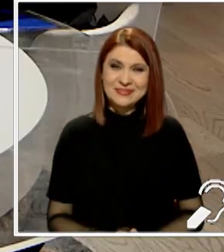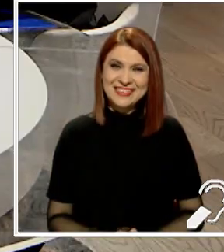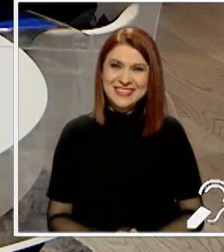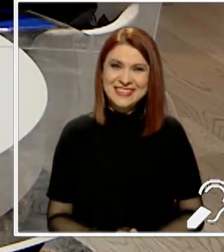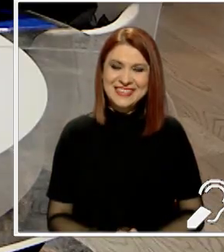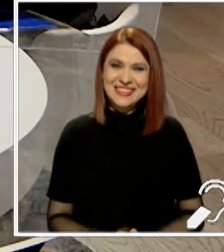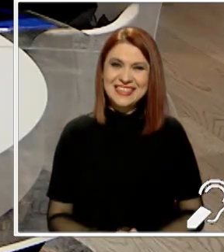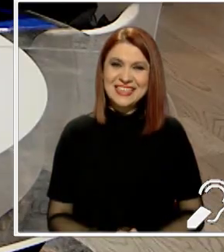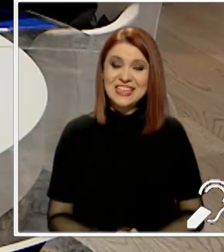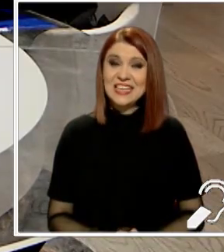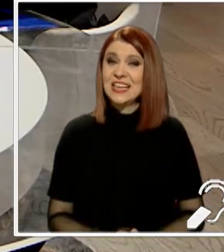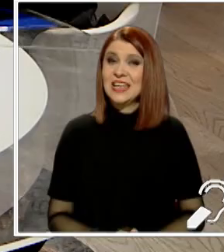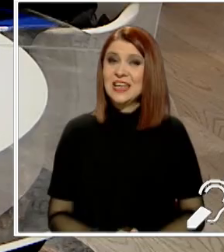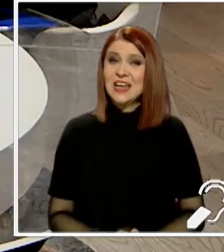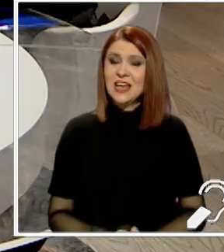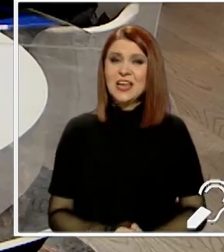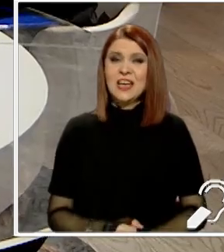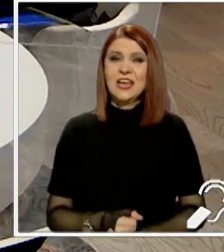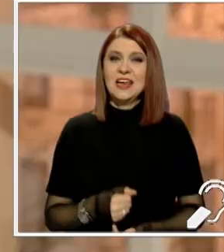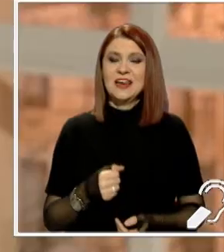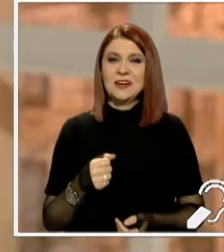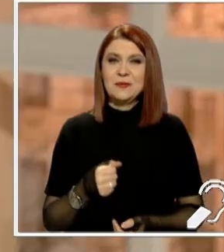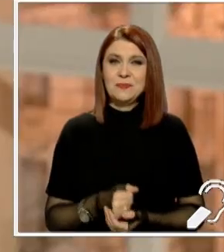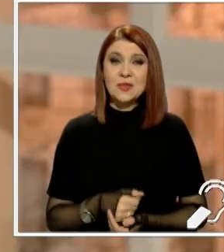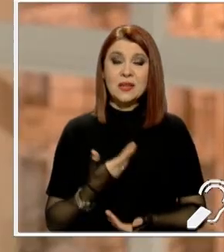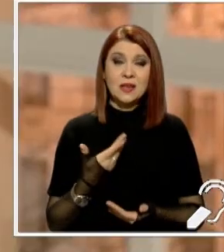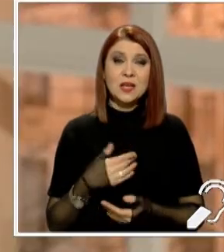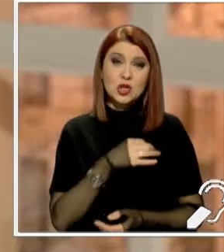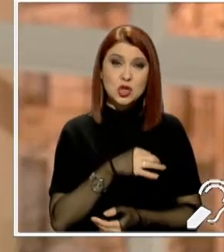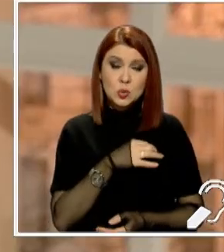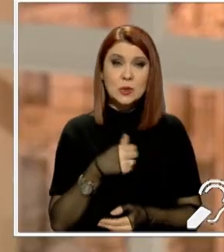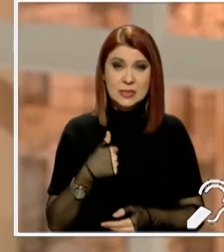your students about the power of music? Of course, it depends on the level of my students, but